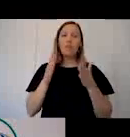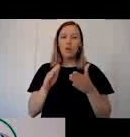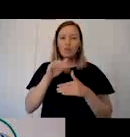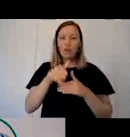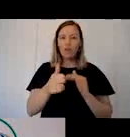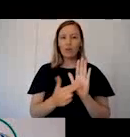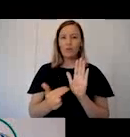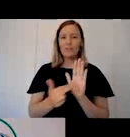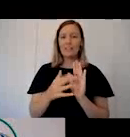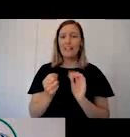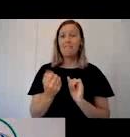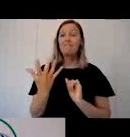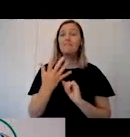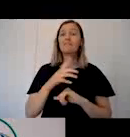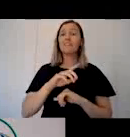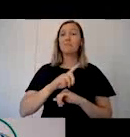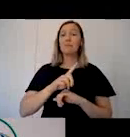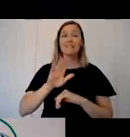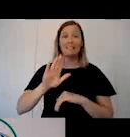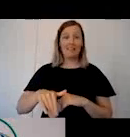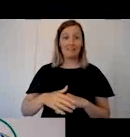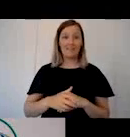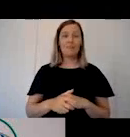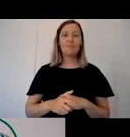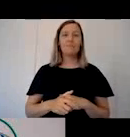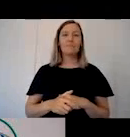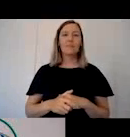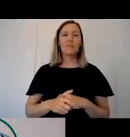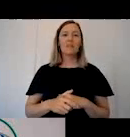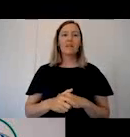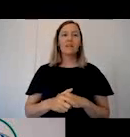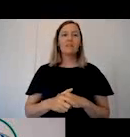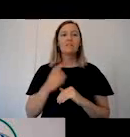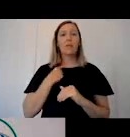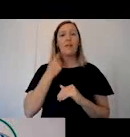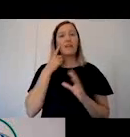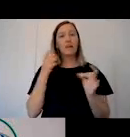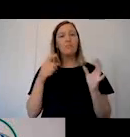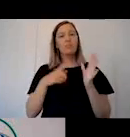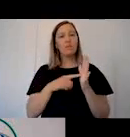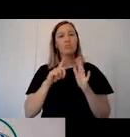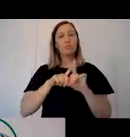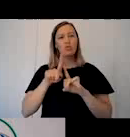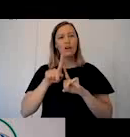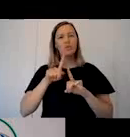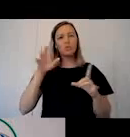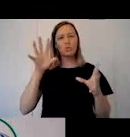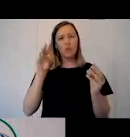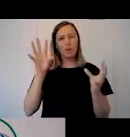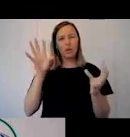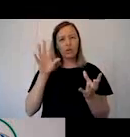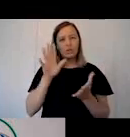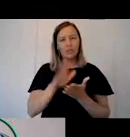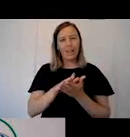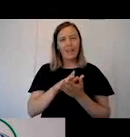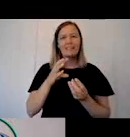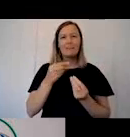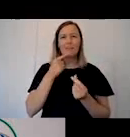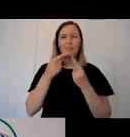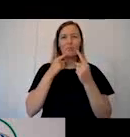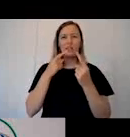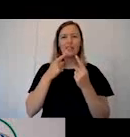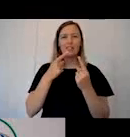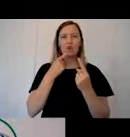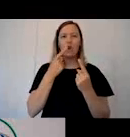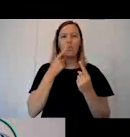got a quarter of an hour or so left, and I think it's important that we try to sort of consolidate some of the terrific comments today. I